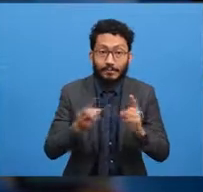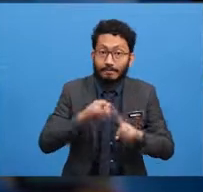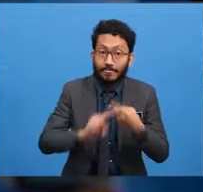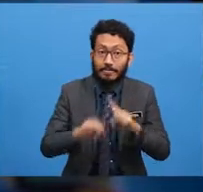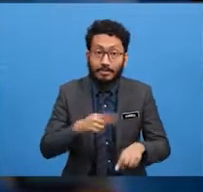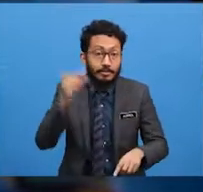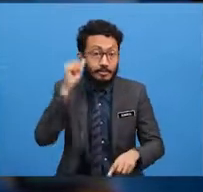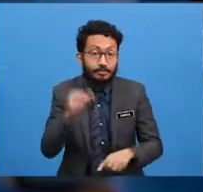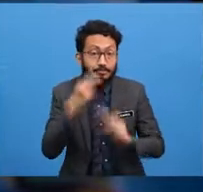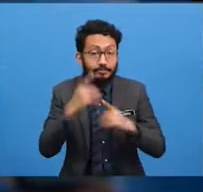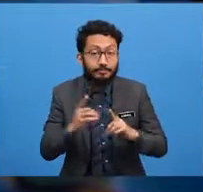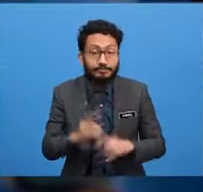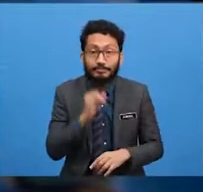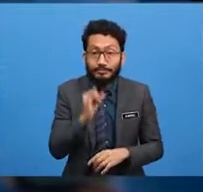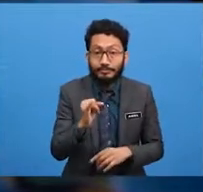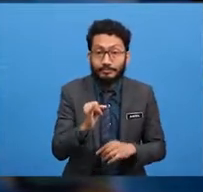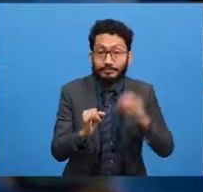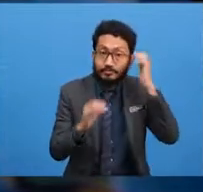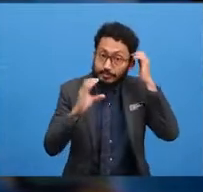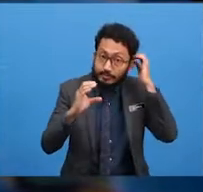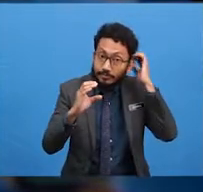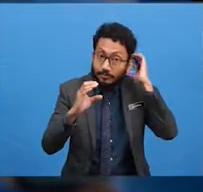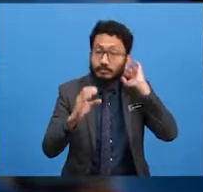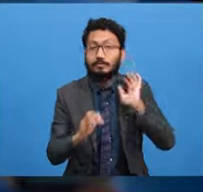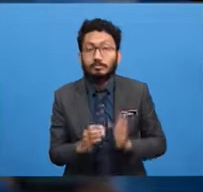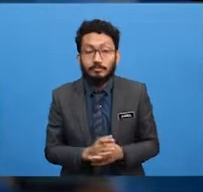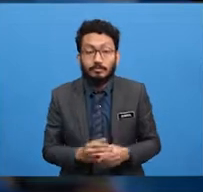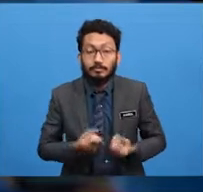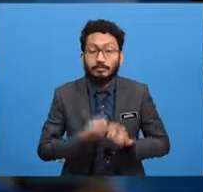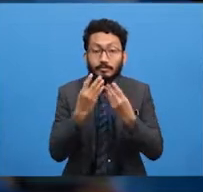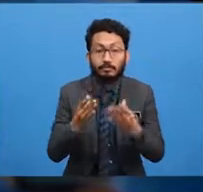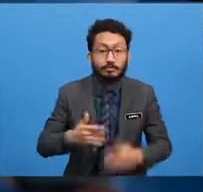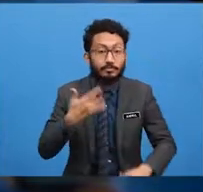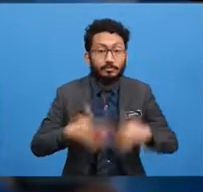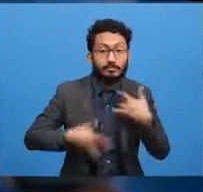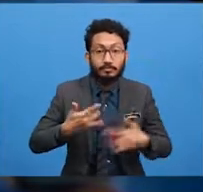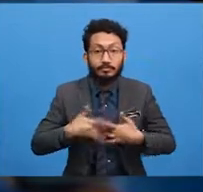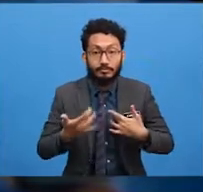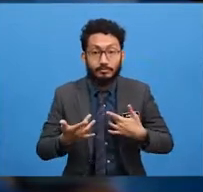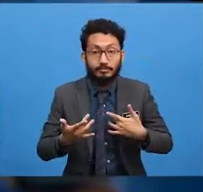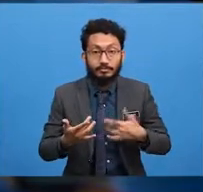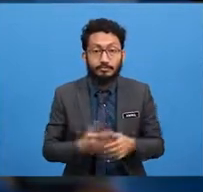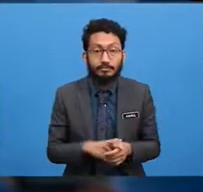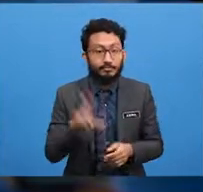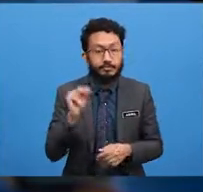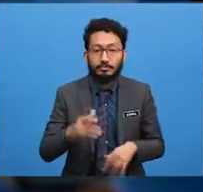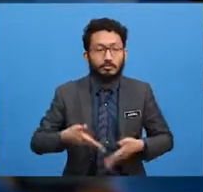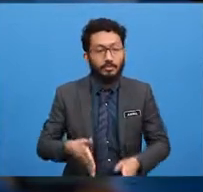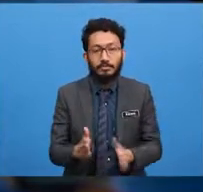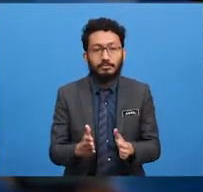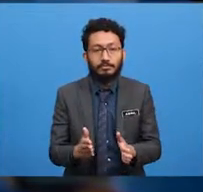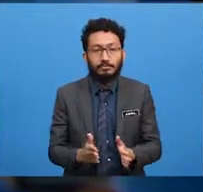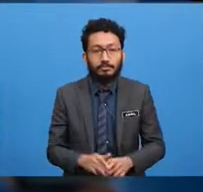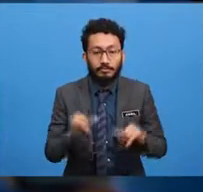the answer is C, express enthusiasm. No way, stay with